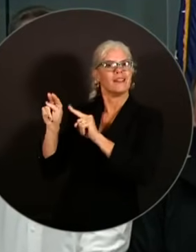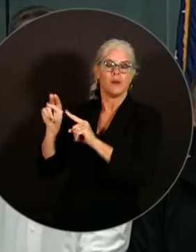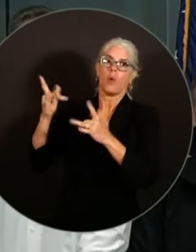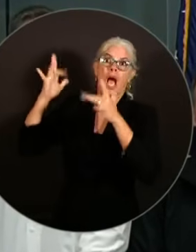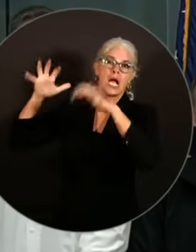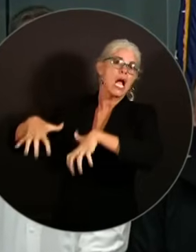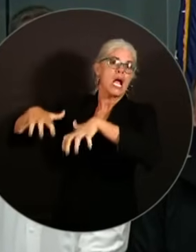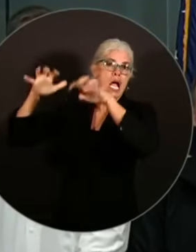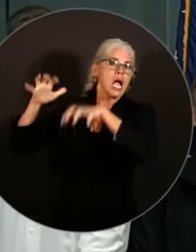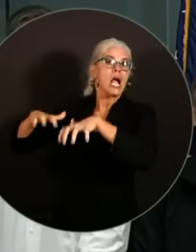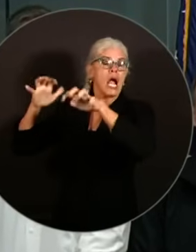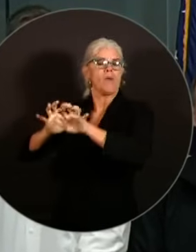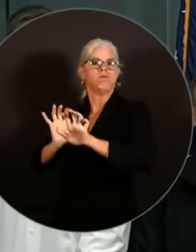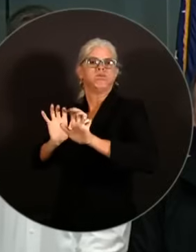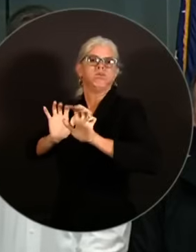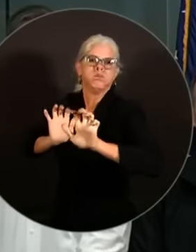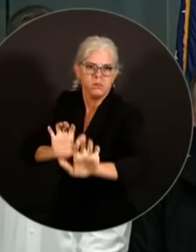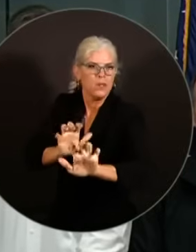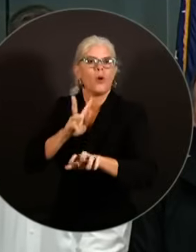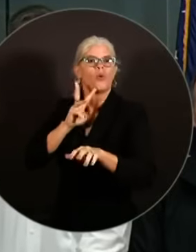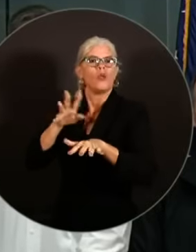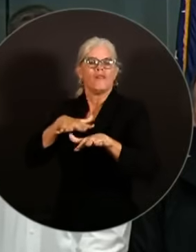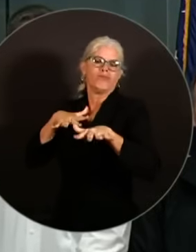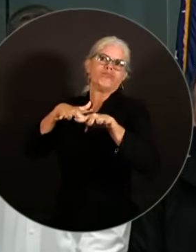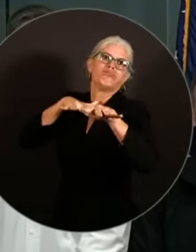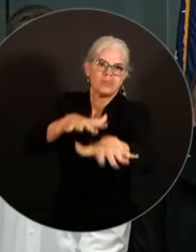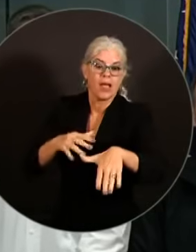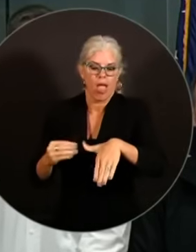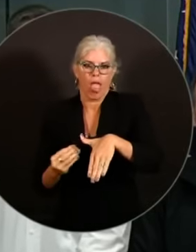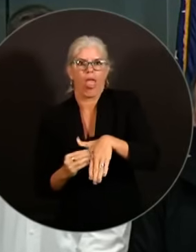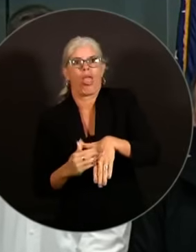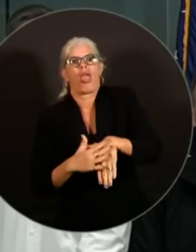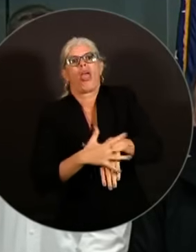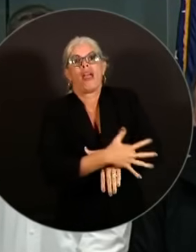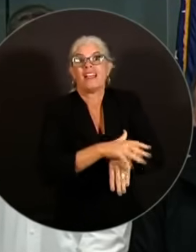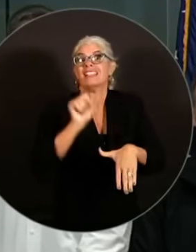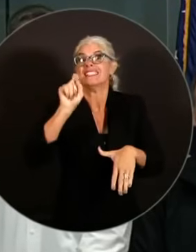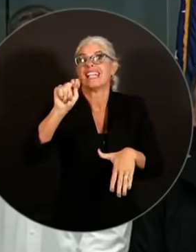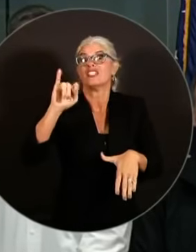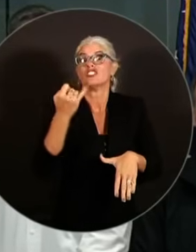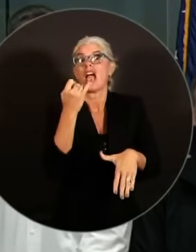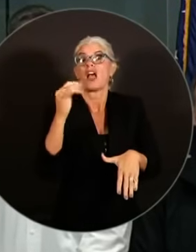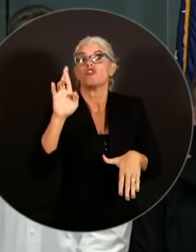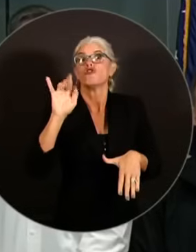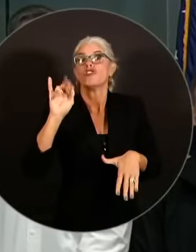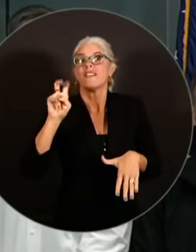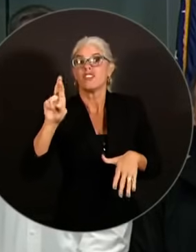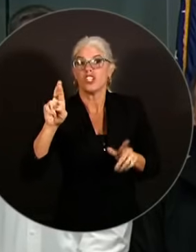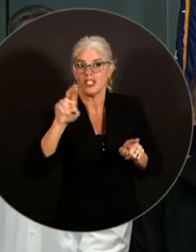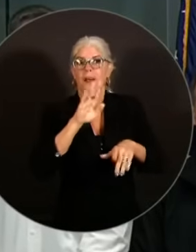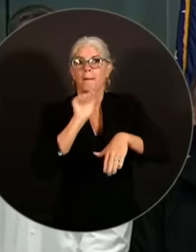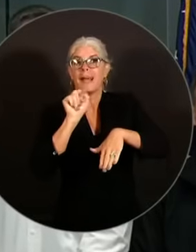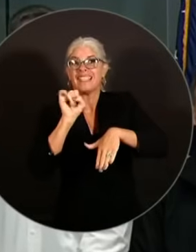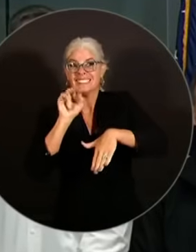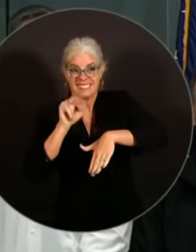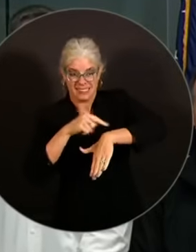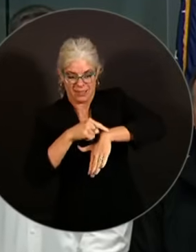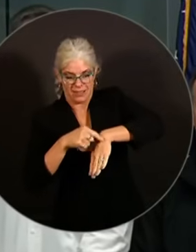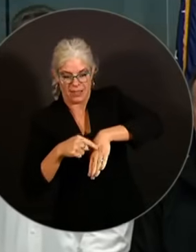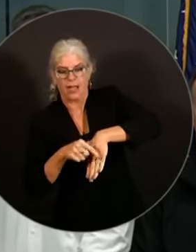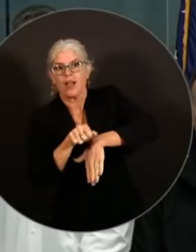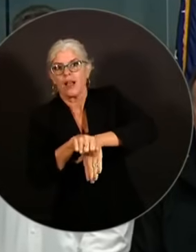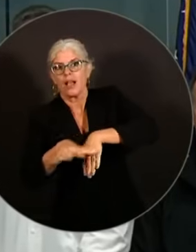over the central portion of Florida. The St. John's River basin that comes down into Seminole County,